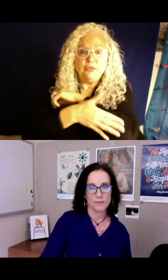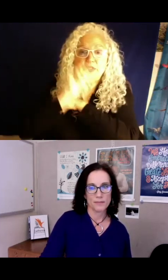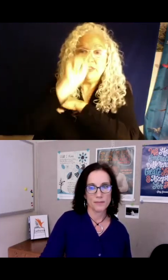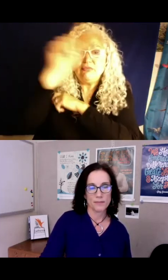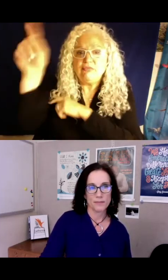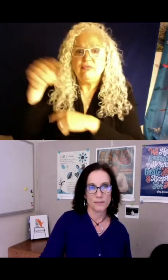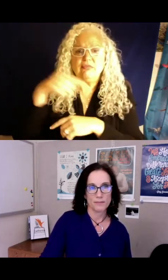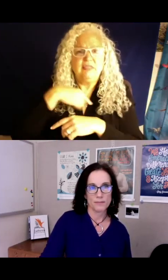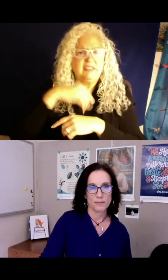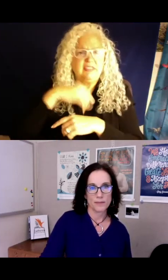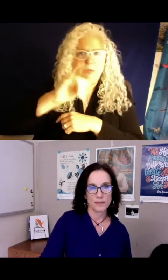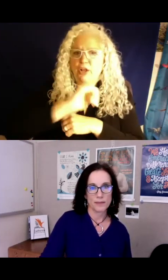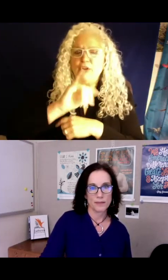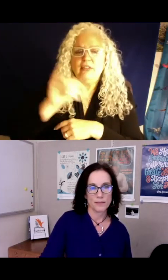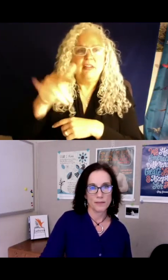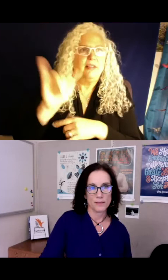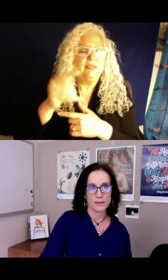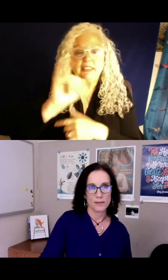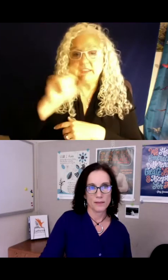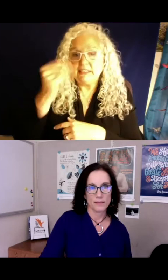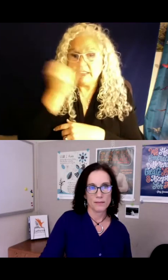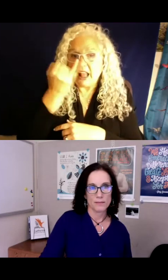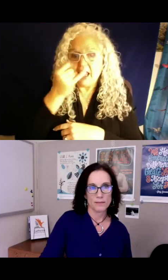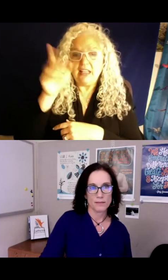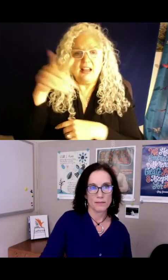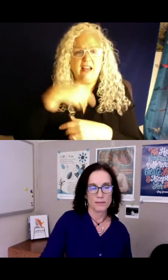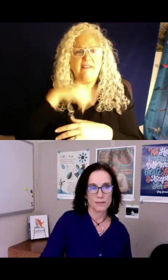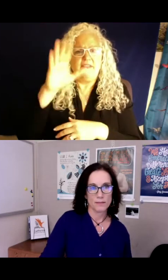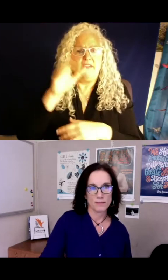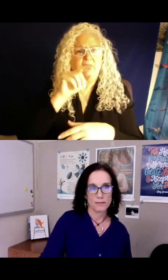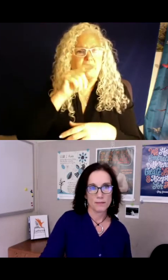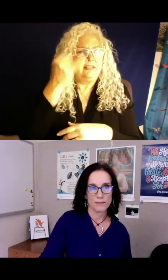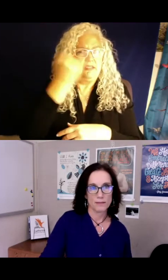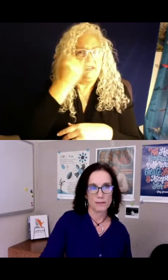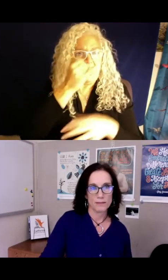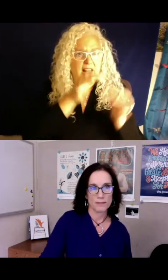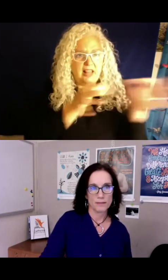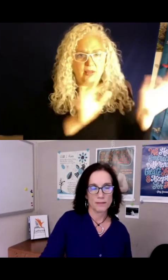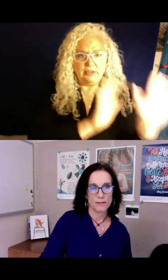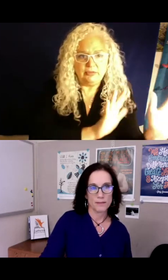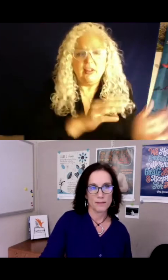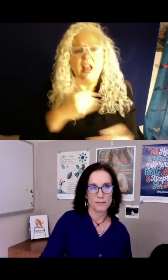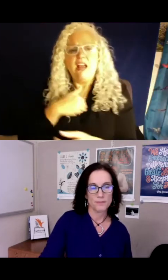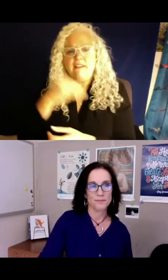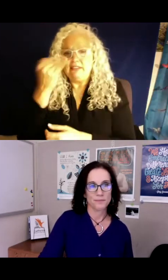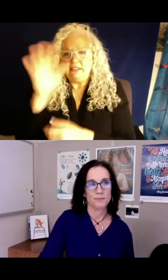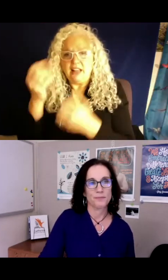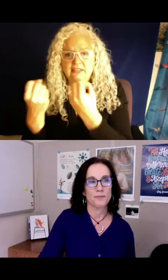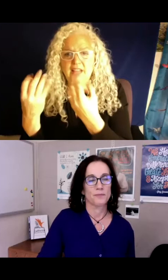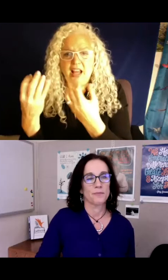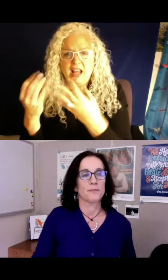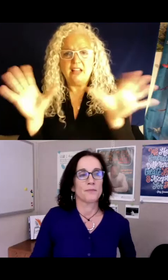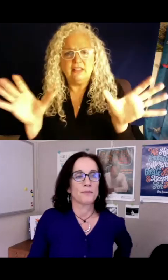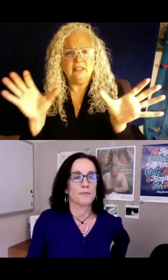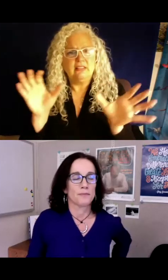those are separate. For example, in other countries are similar, like in Italy, they have an Italian